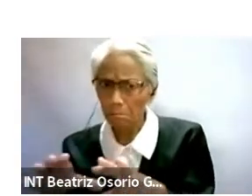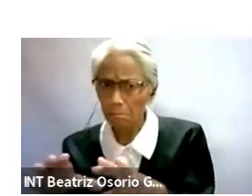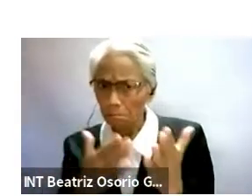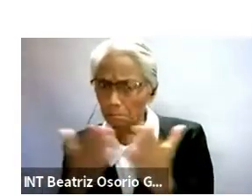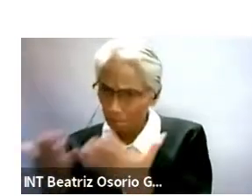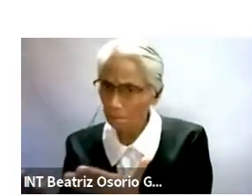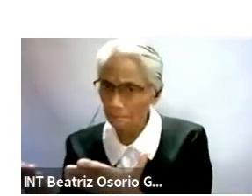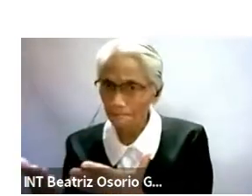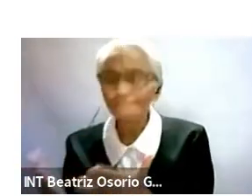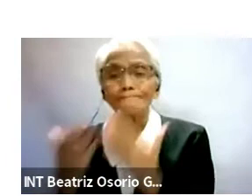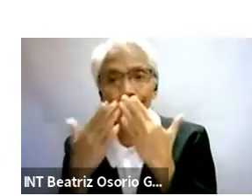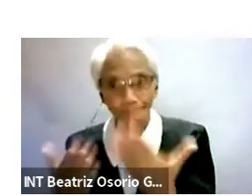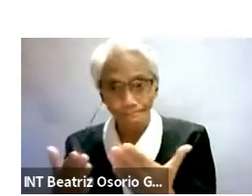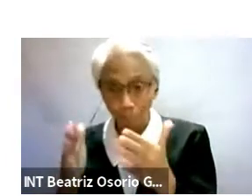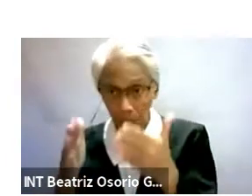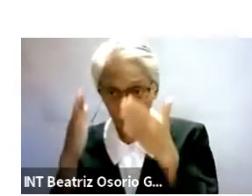your attention.